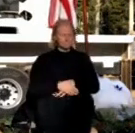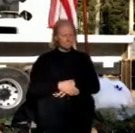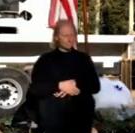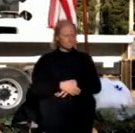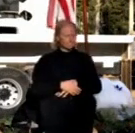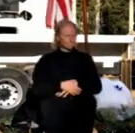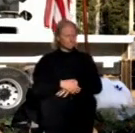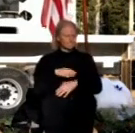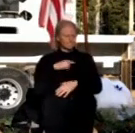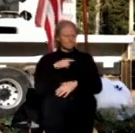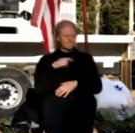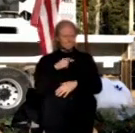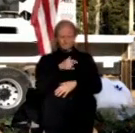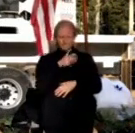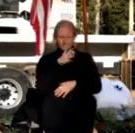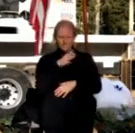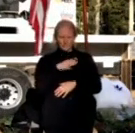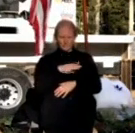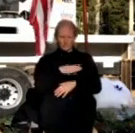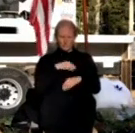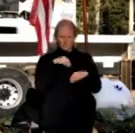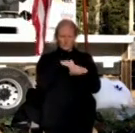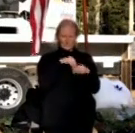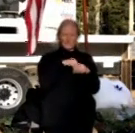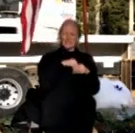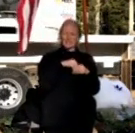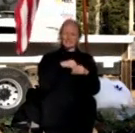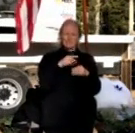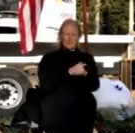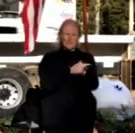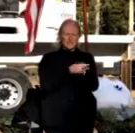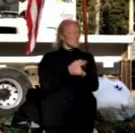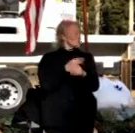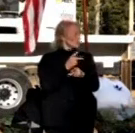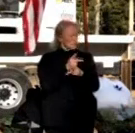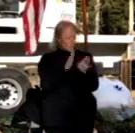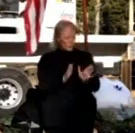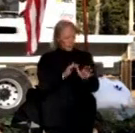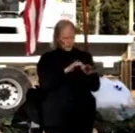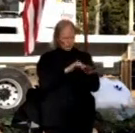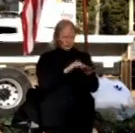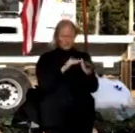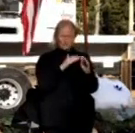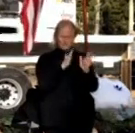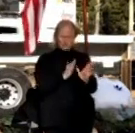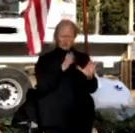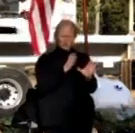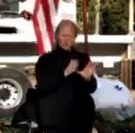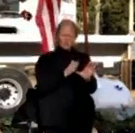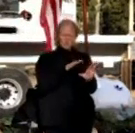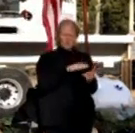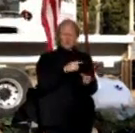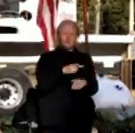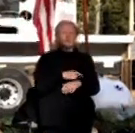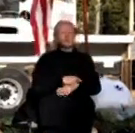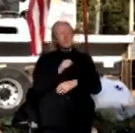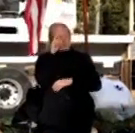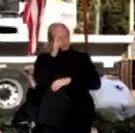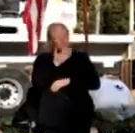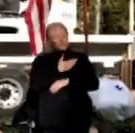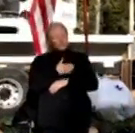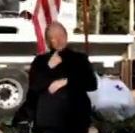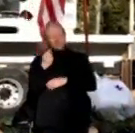in a sheep herder's hut, standing up about this high, and her son brought me up to